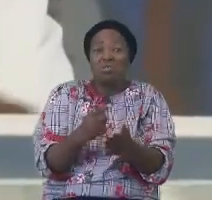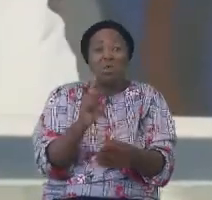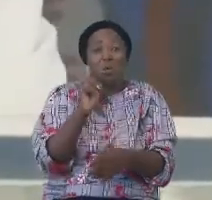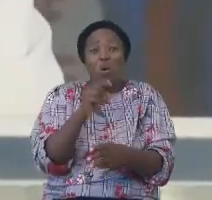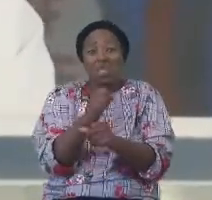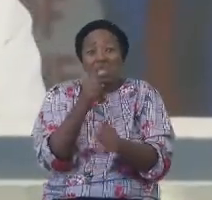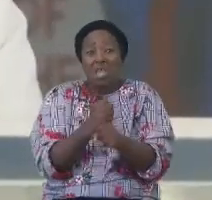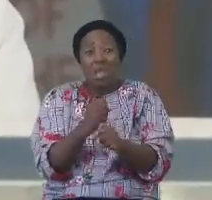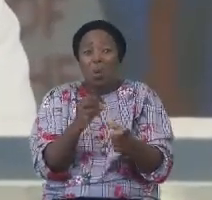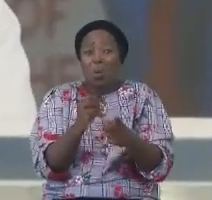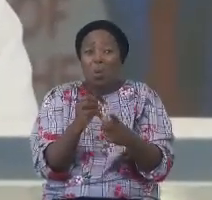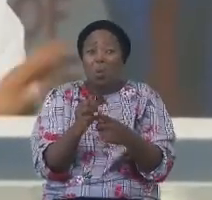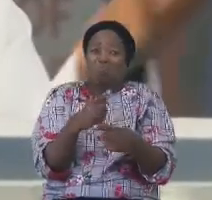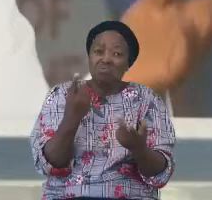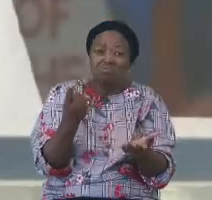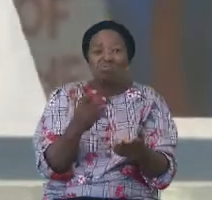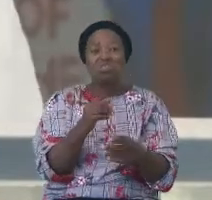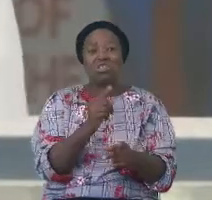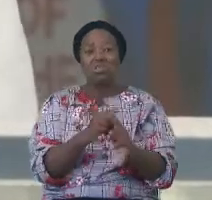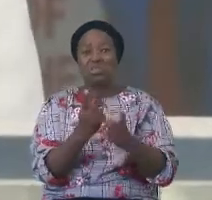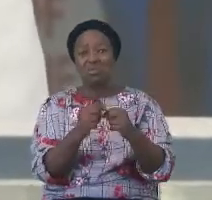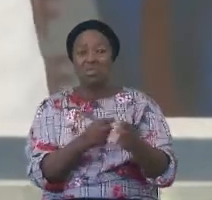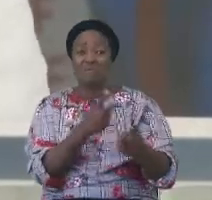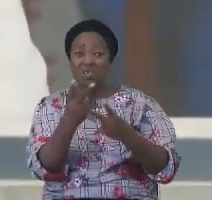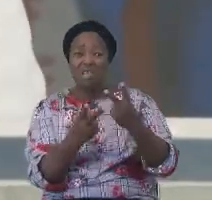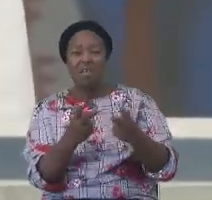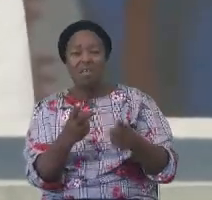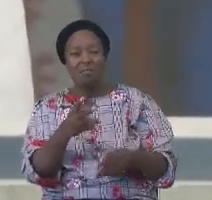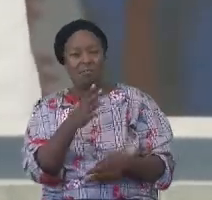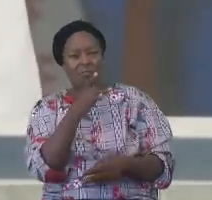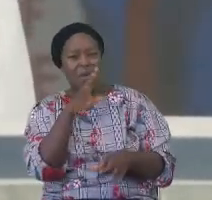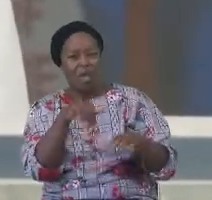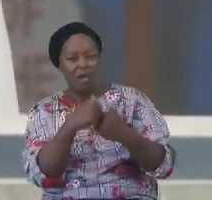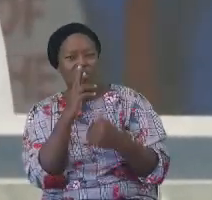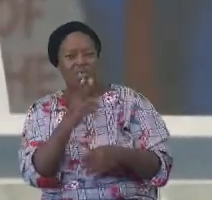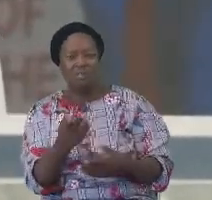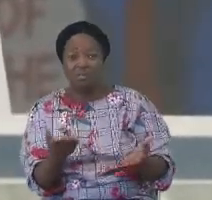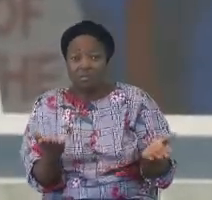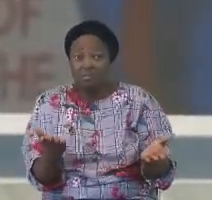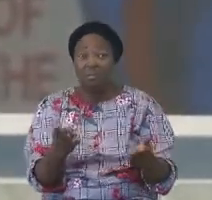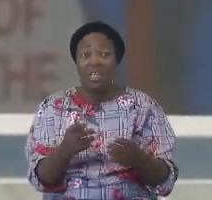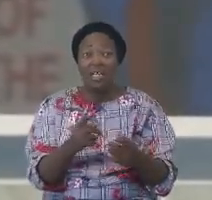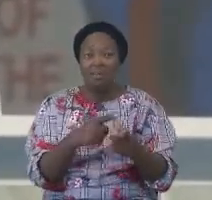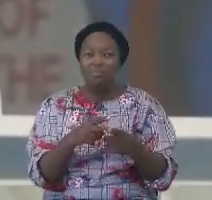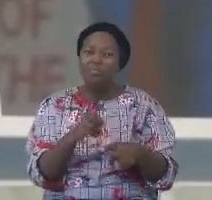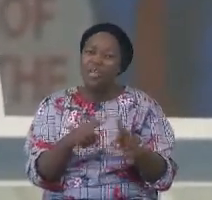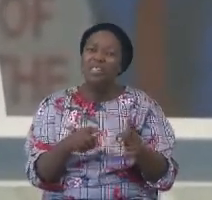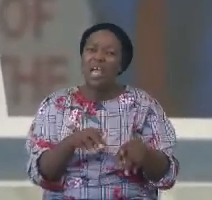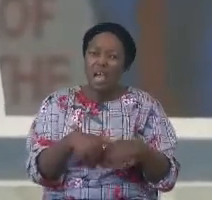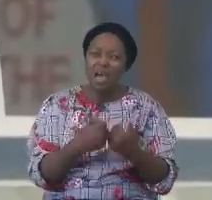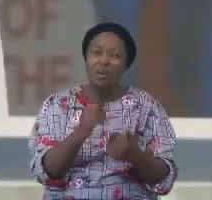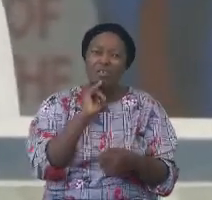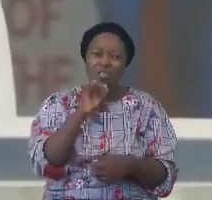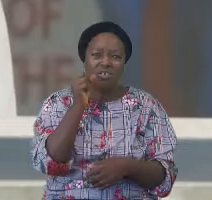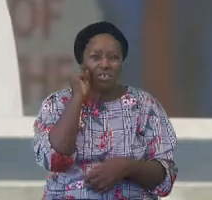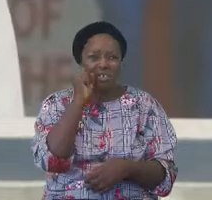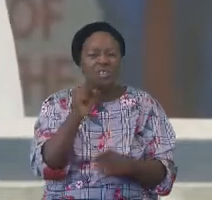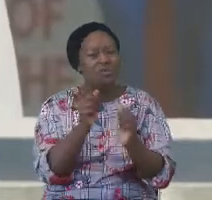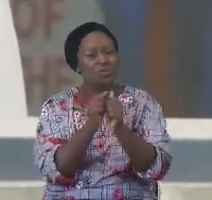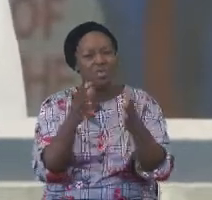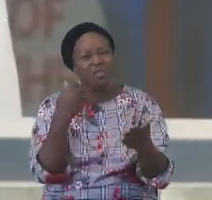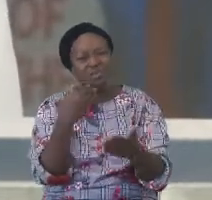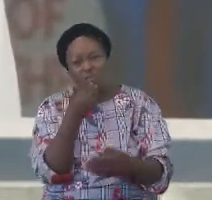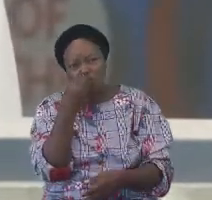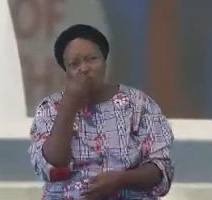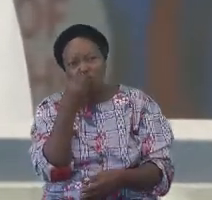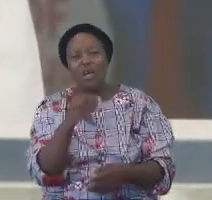just call once in a while once in a year once in a blue moon mommy how are you well i'll